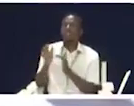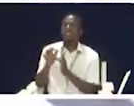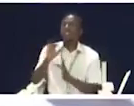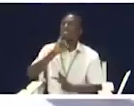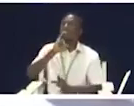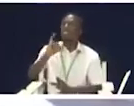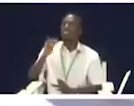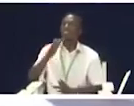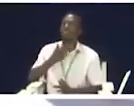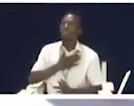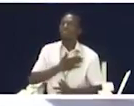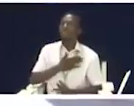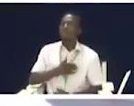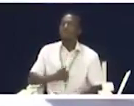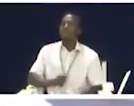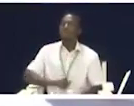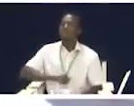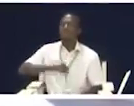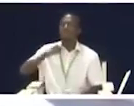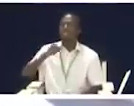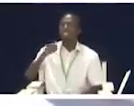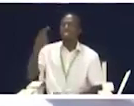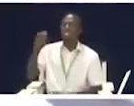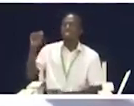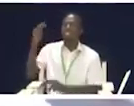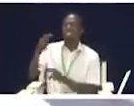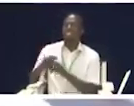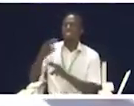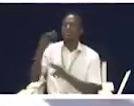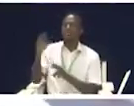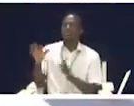Kadonane. Suna Yesu